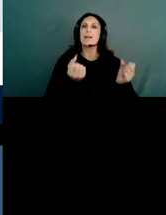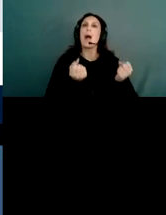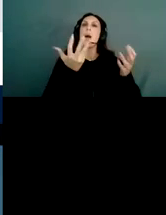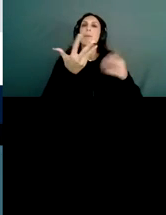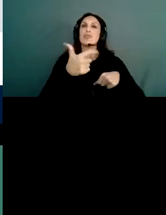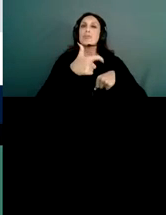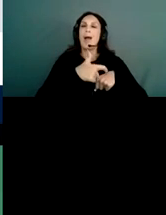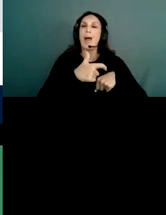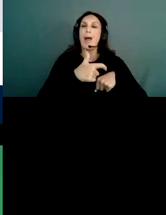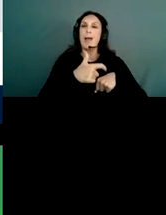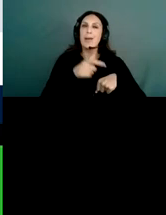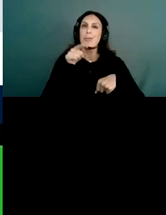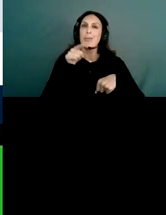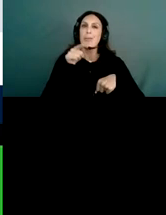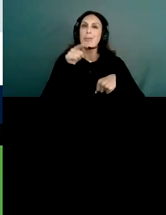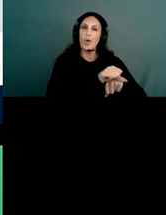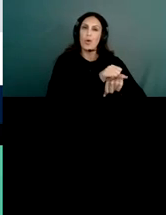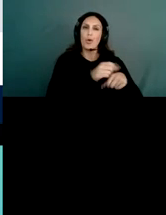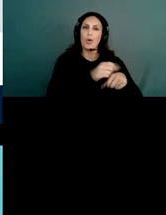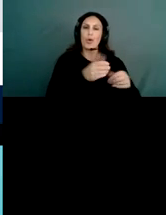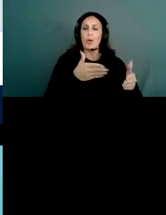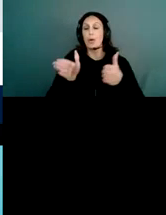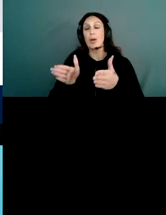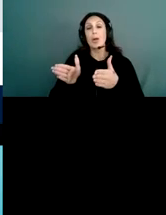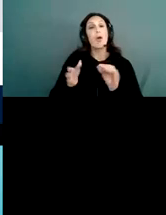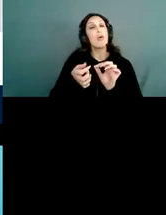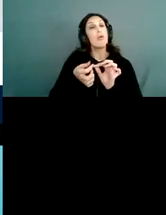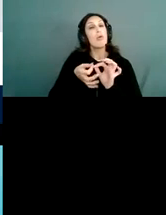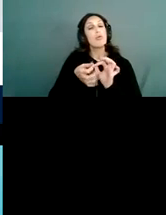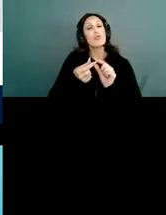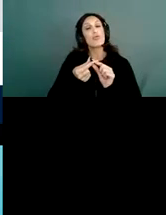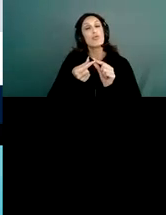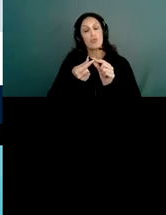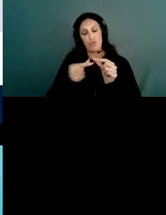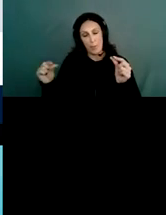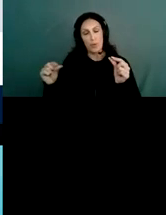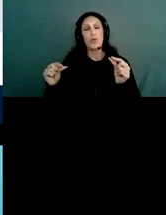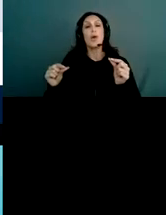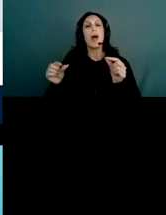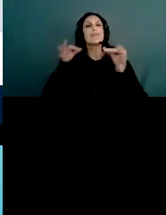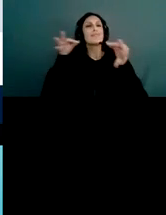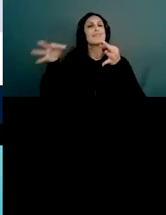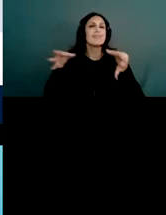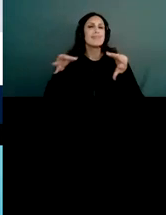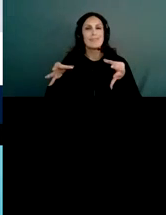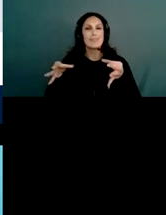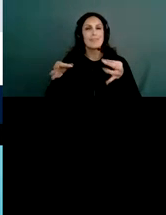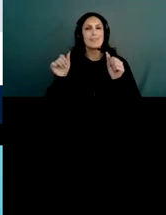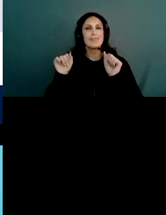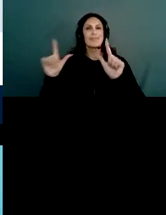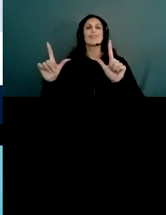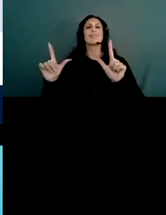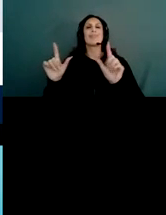Grammar. As with word study, there is a grammar introductory video to explain what grammar is and why it is